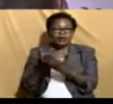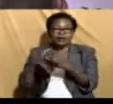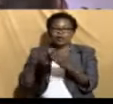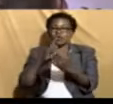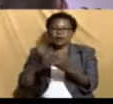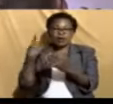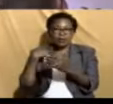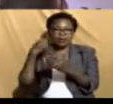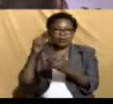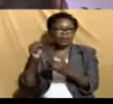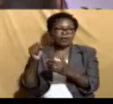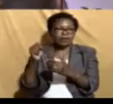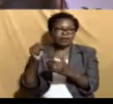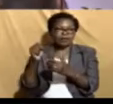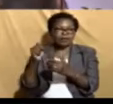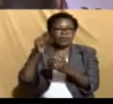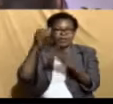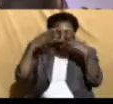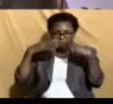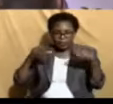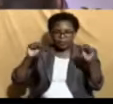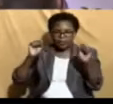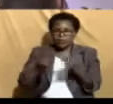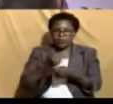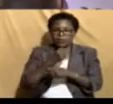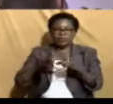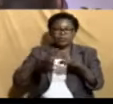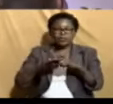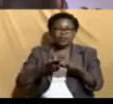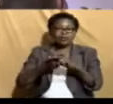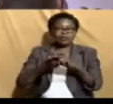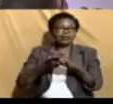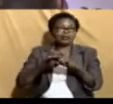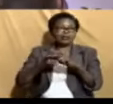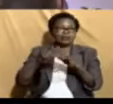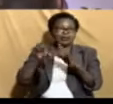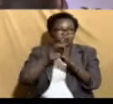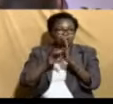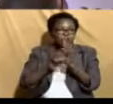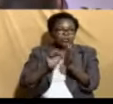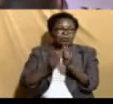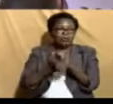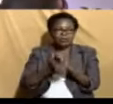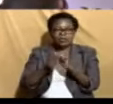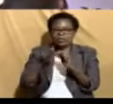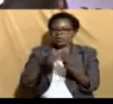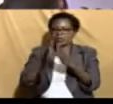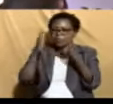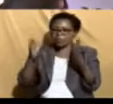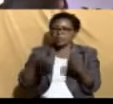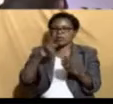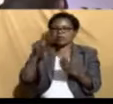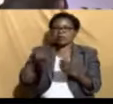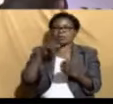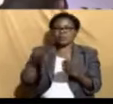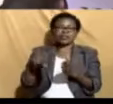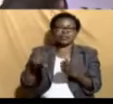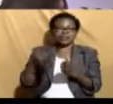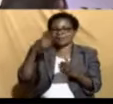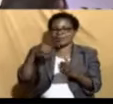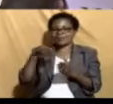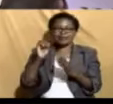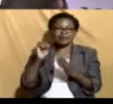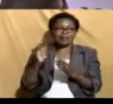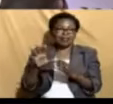5 of the impugned judgment, that the President cannot initiate amendments to the Constitution was premised on a grave misdirection, that the